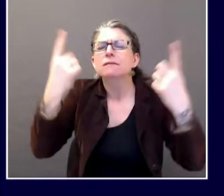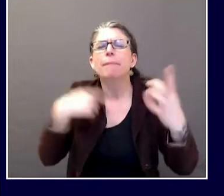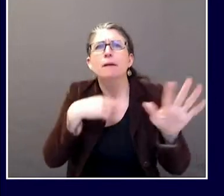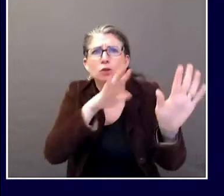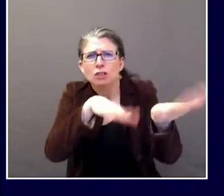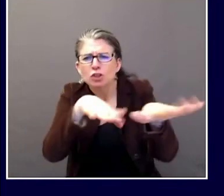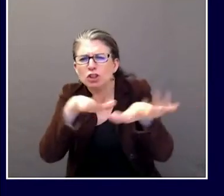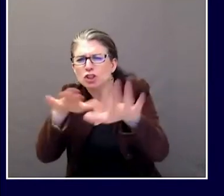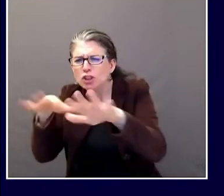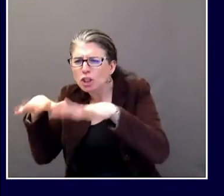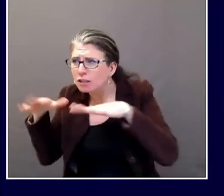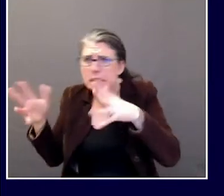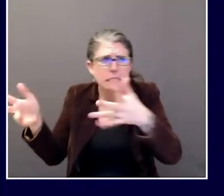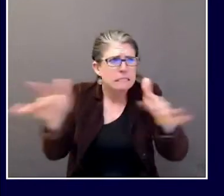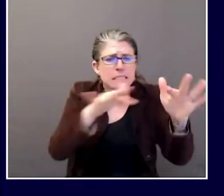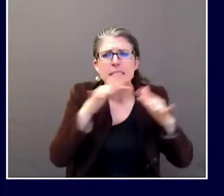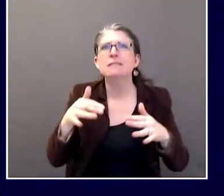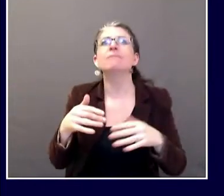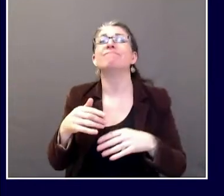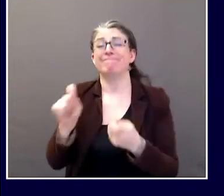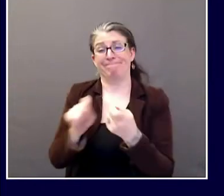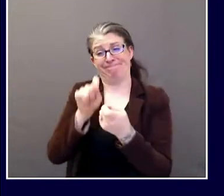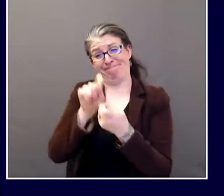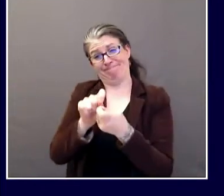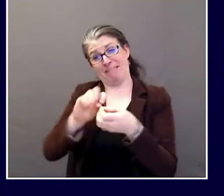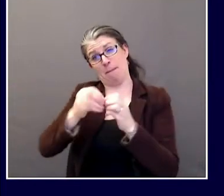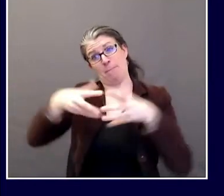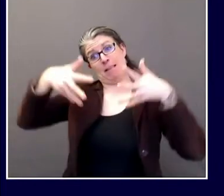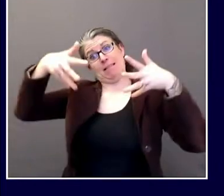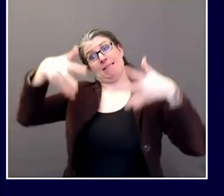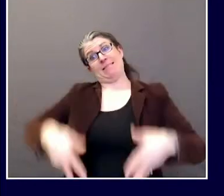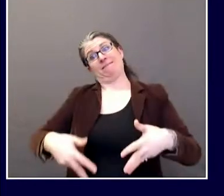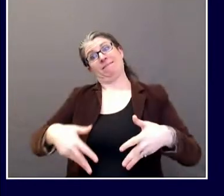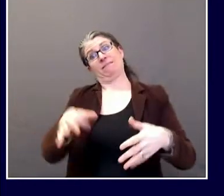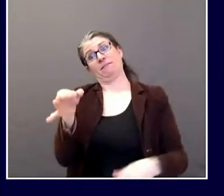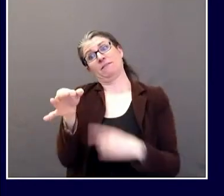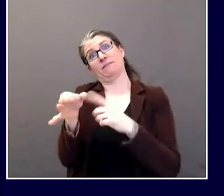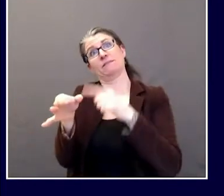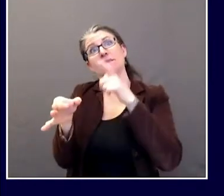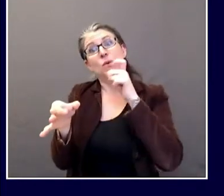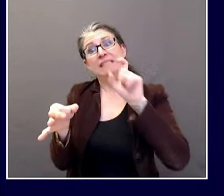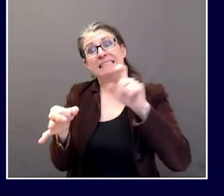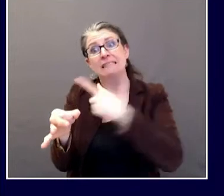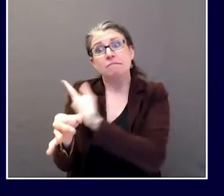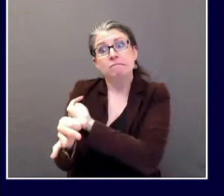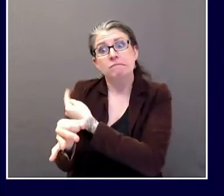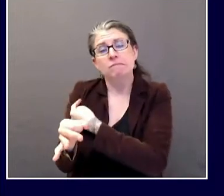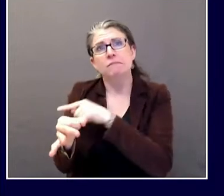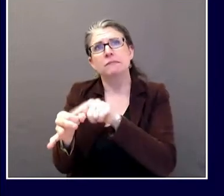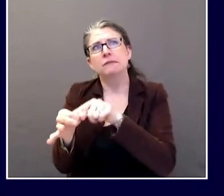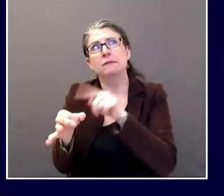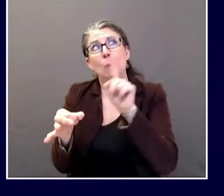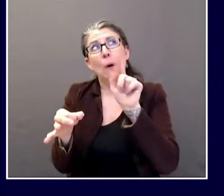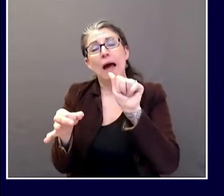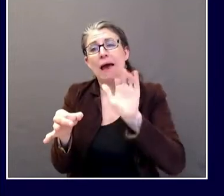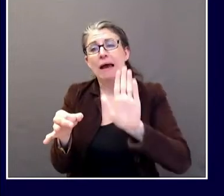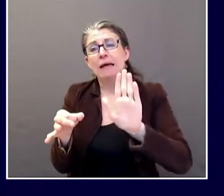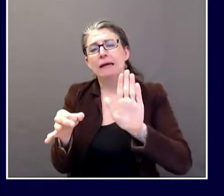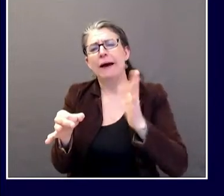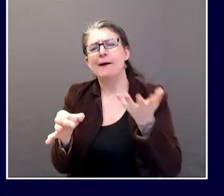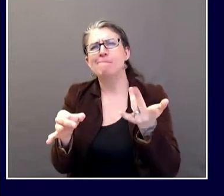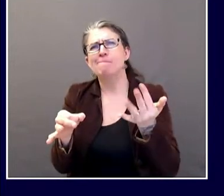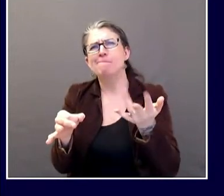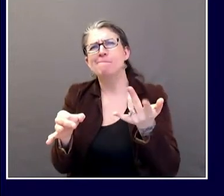in with our vaccine team to see where that is, Patty. But from what we have heard, this is a bit, this is